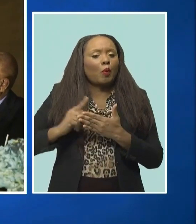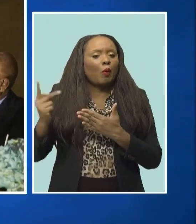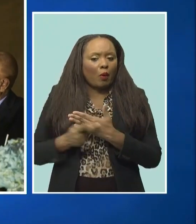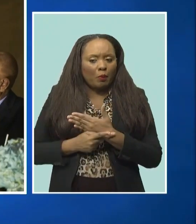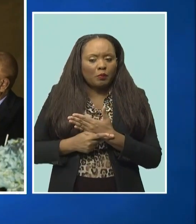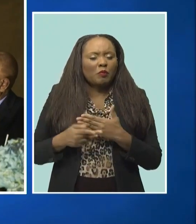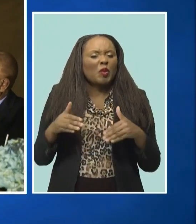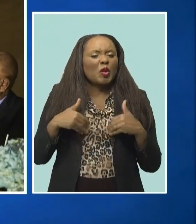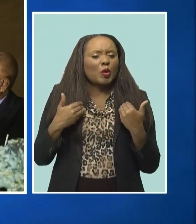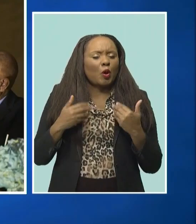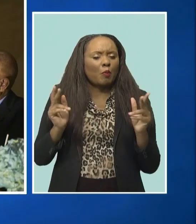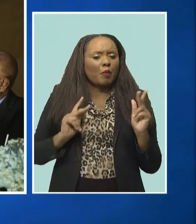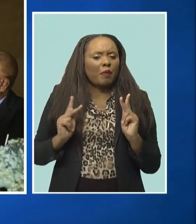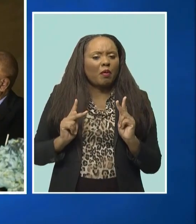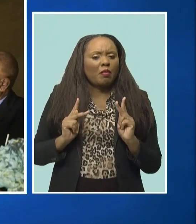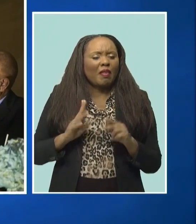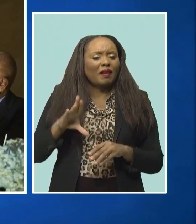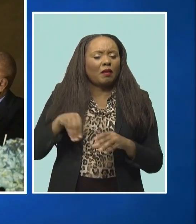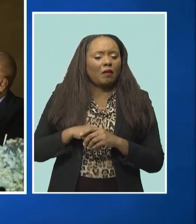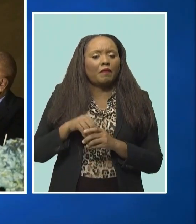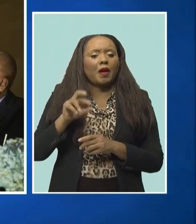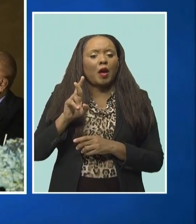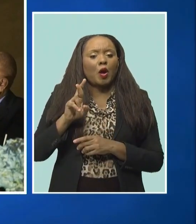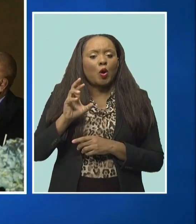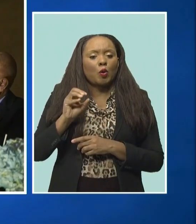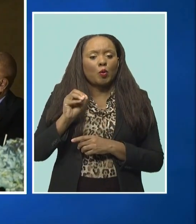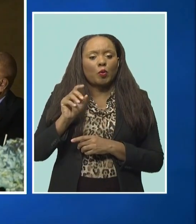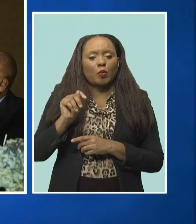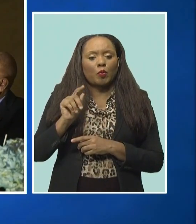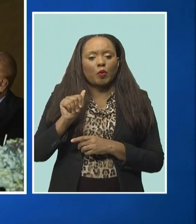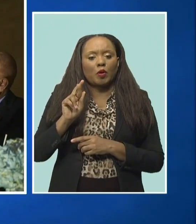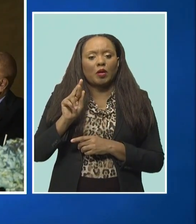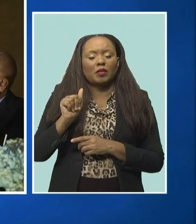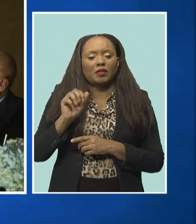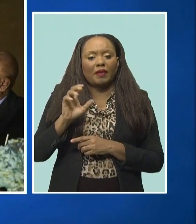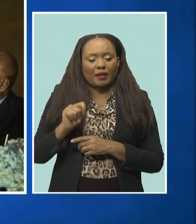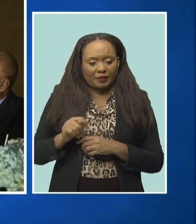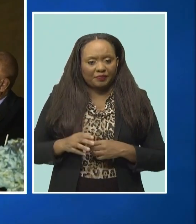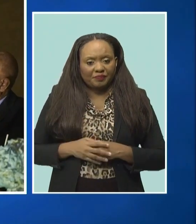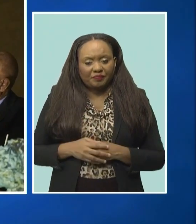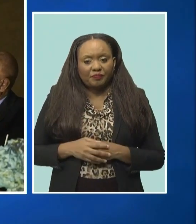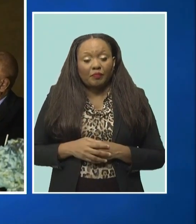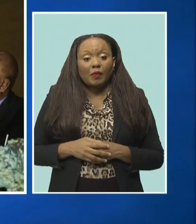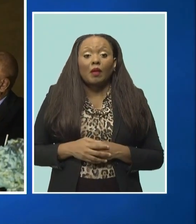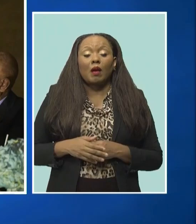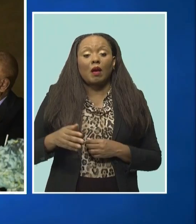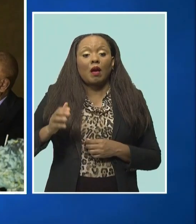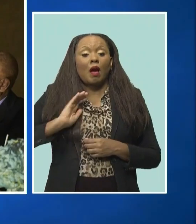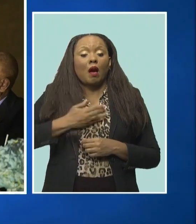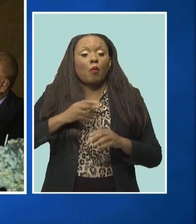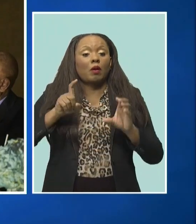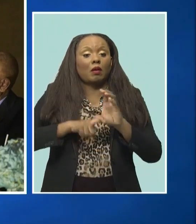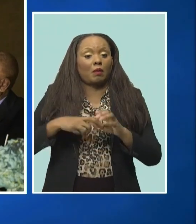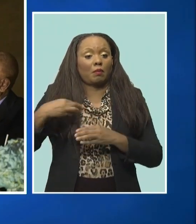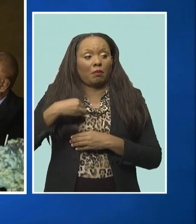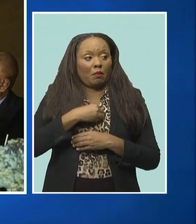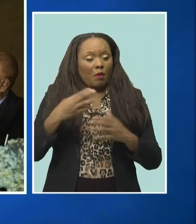identify dyslexic students, then provide the requisite resources that will provide them with the tools they